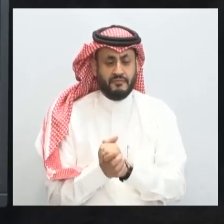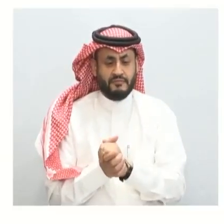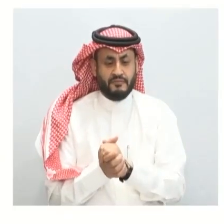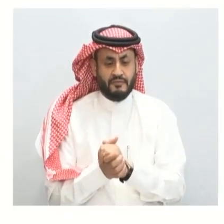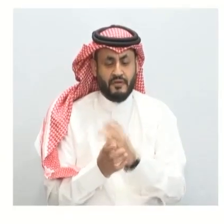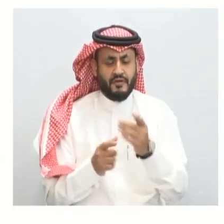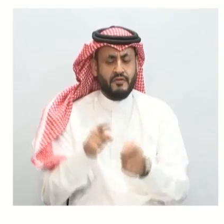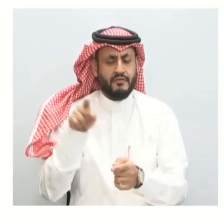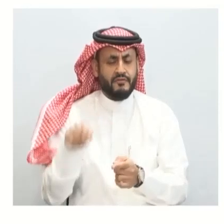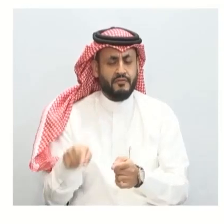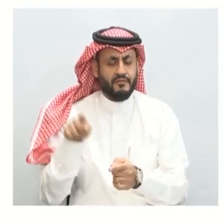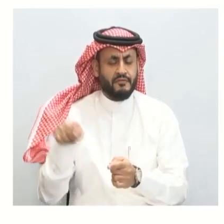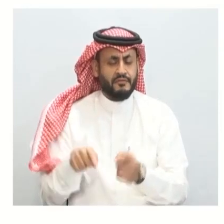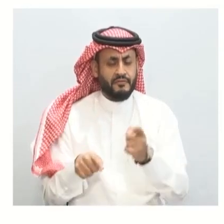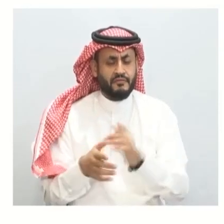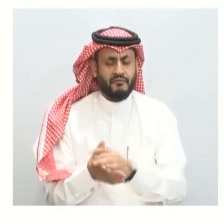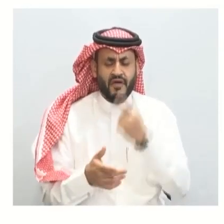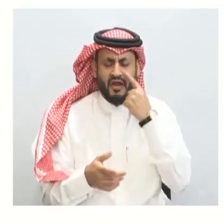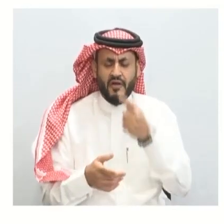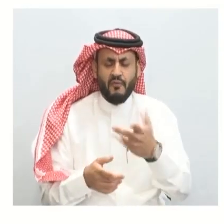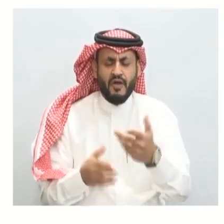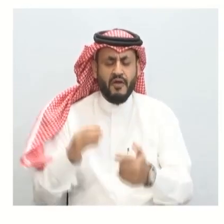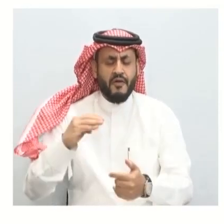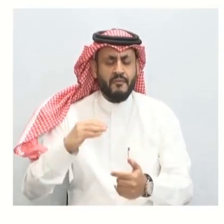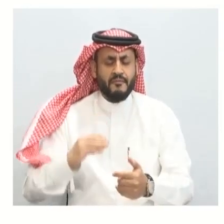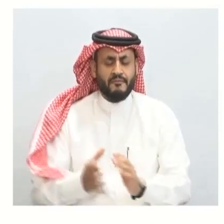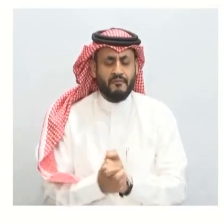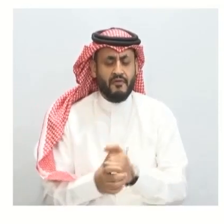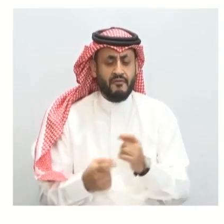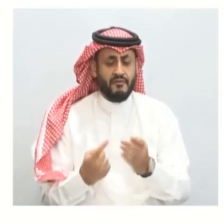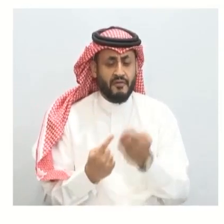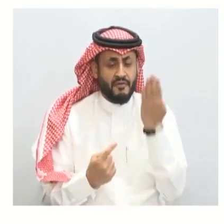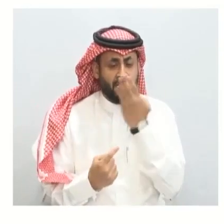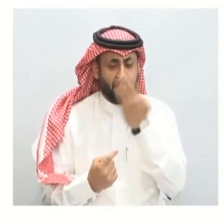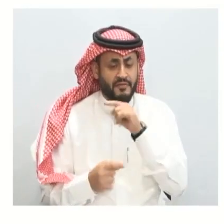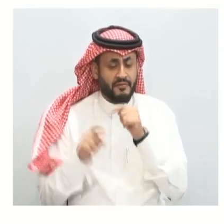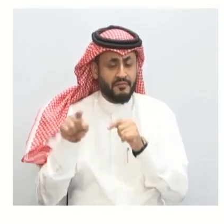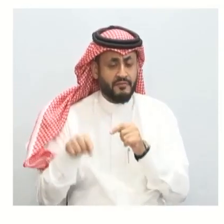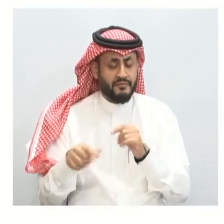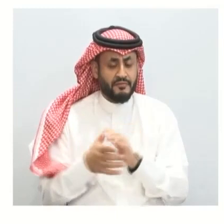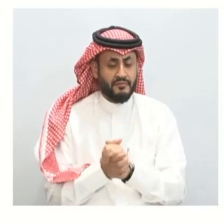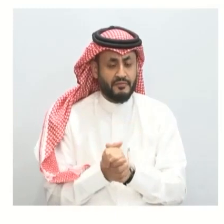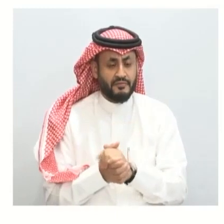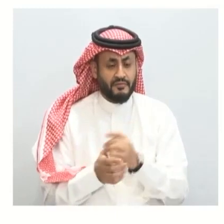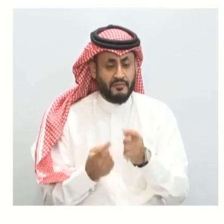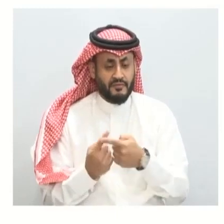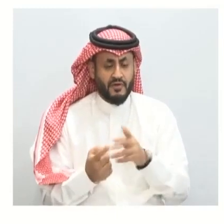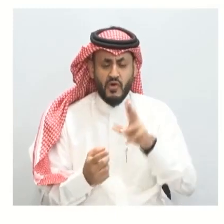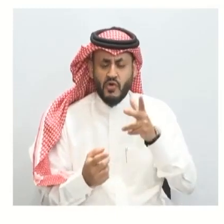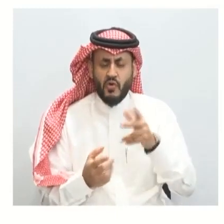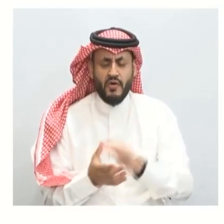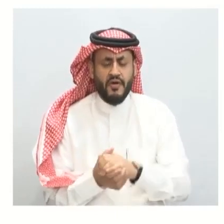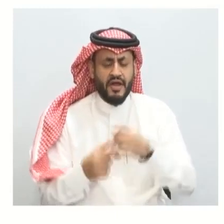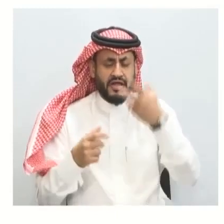the question. Now you are going to search for the answer here. So read the question with me. We have, how have scientists been looking